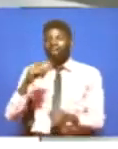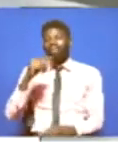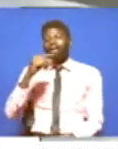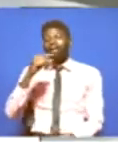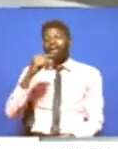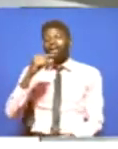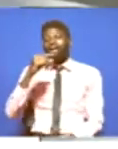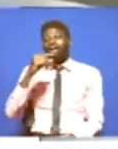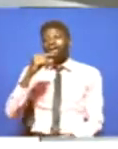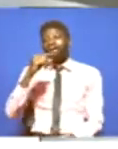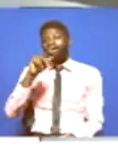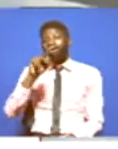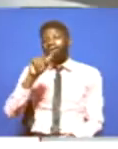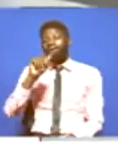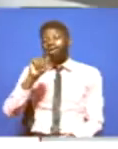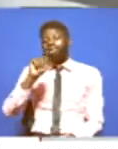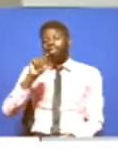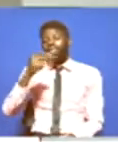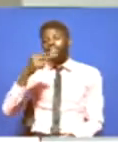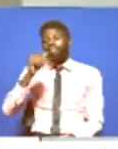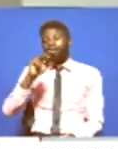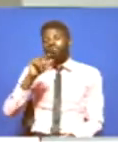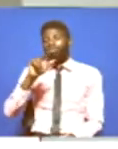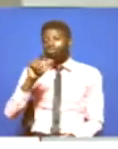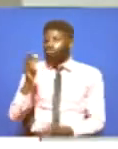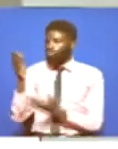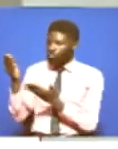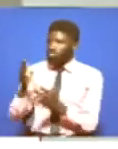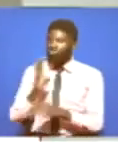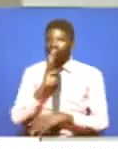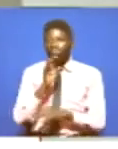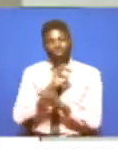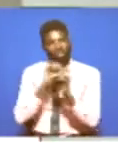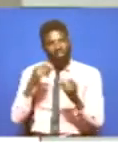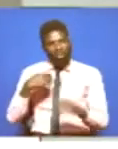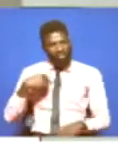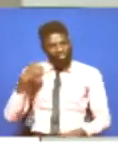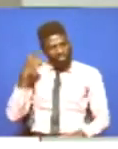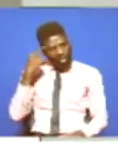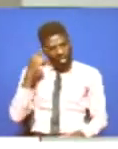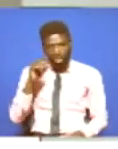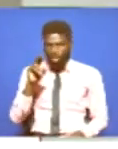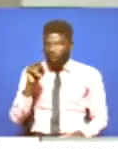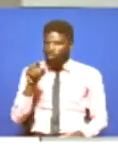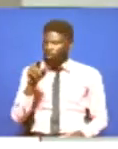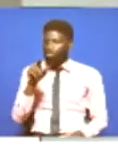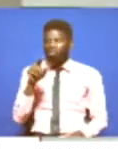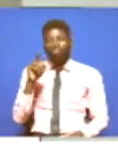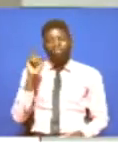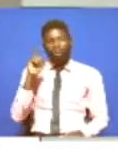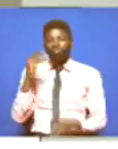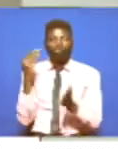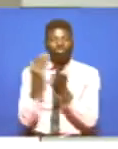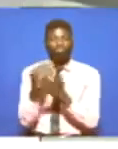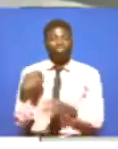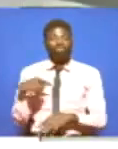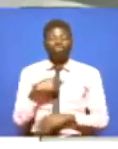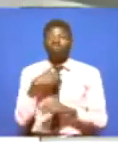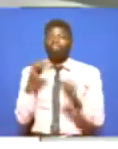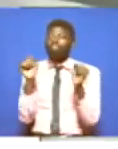to speak. And I thought, no, this thing has to stop, because we cannot behave like